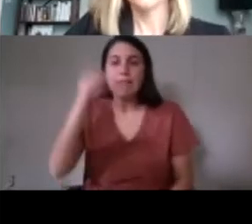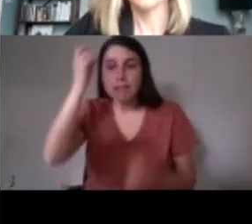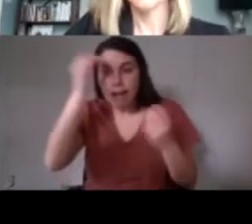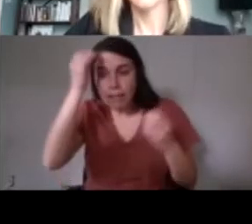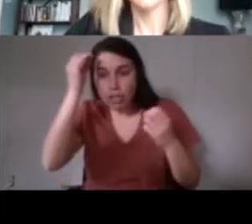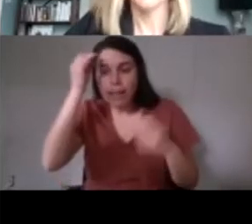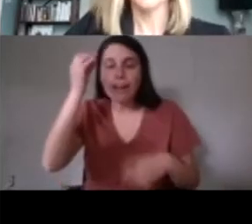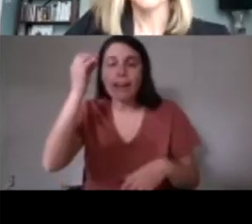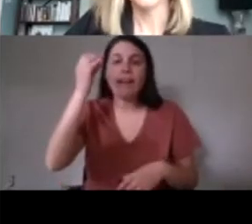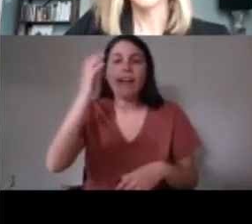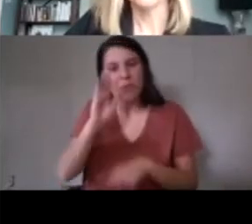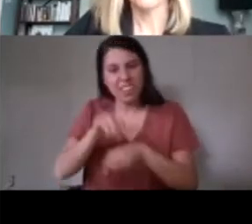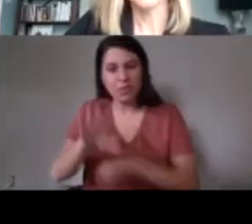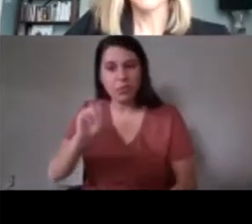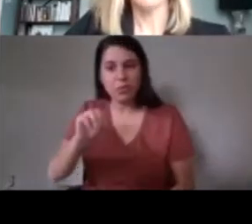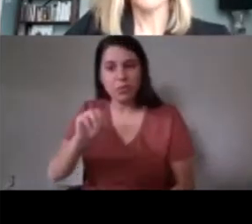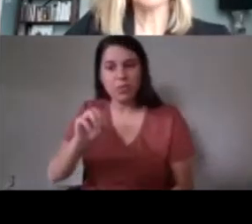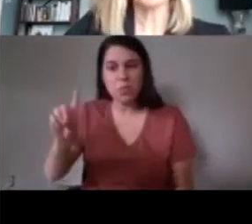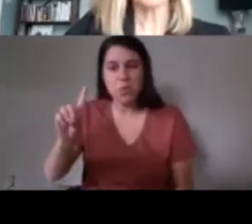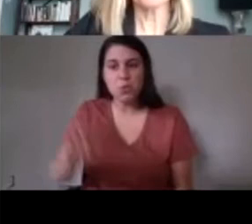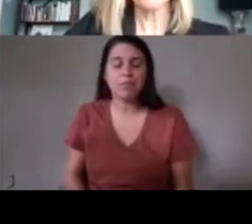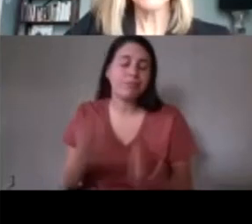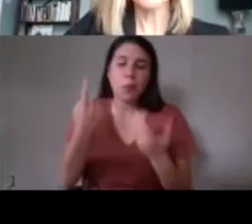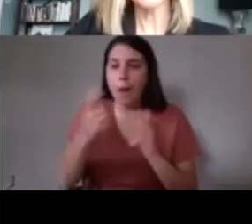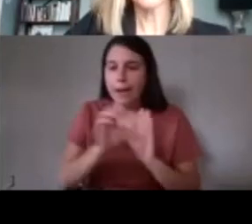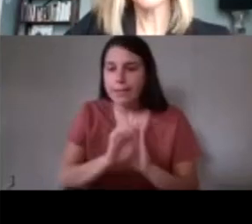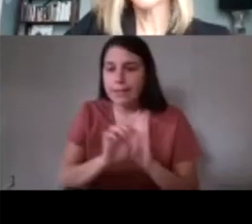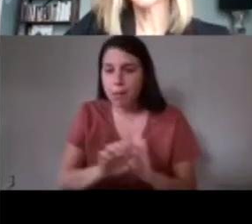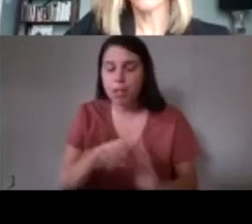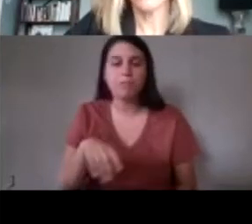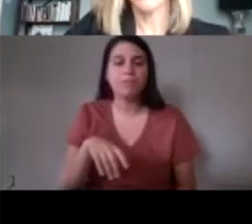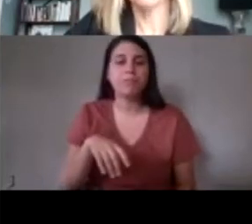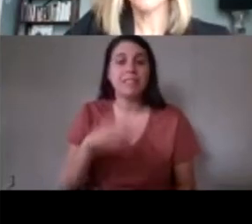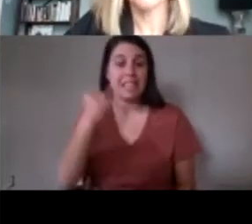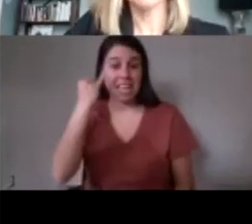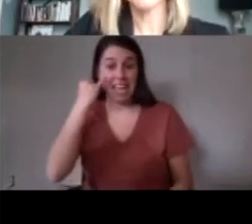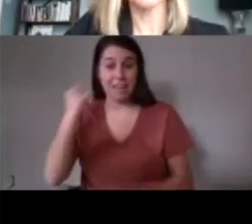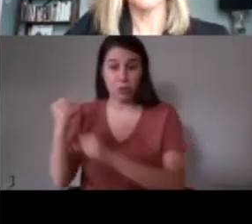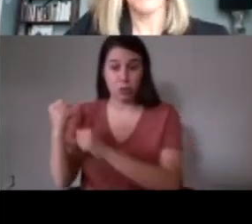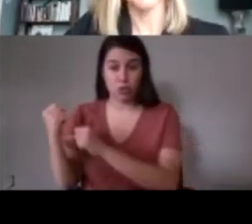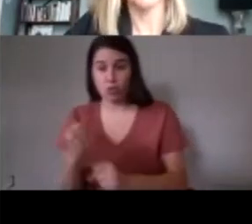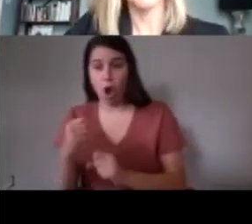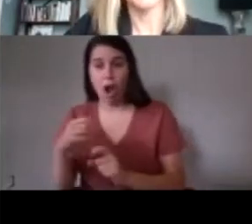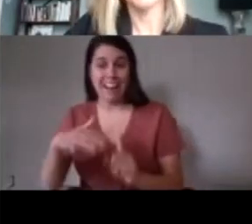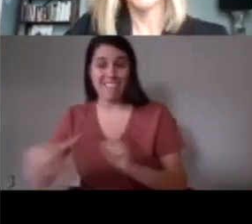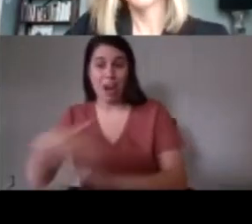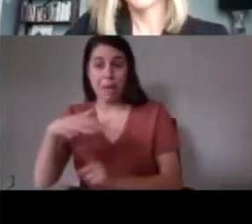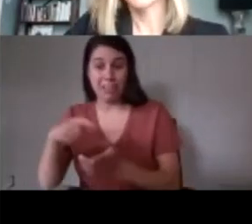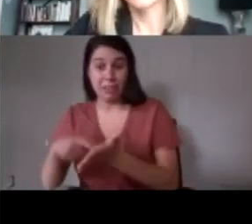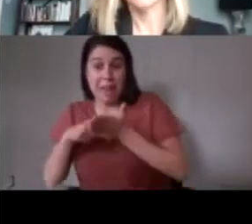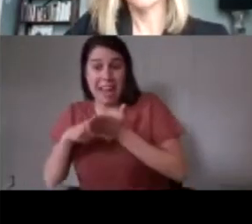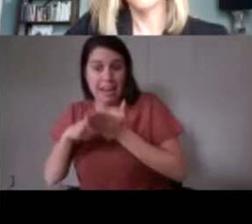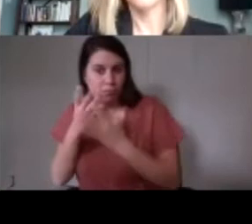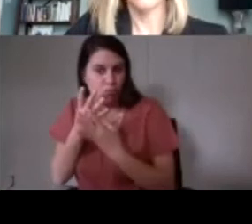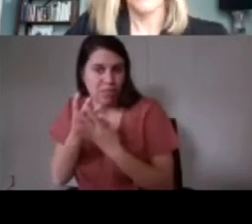to influence mood. So for example, if there is a real strong environmental demand of prison, such